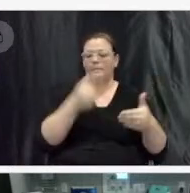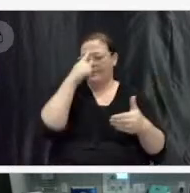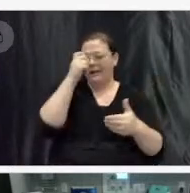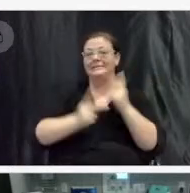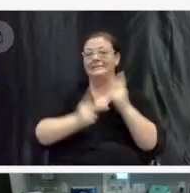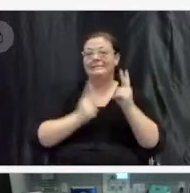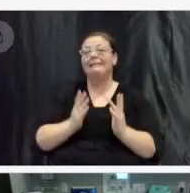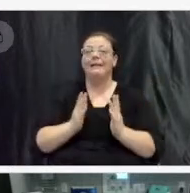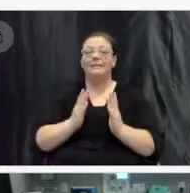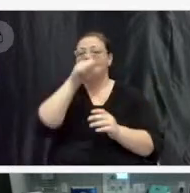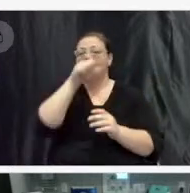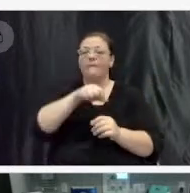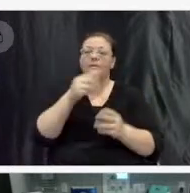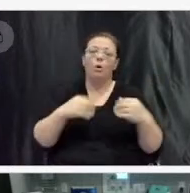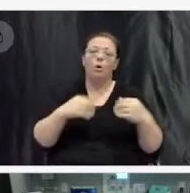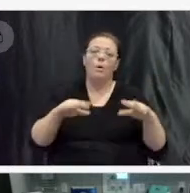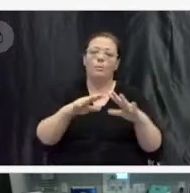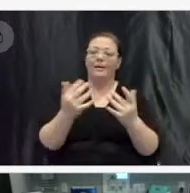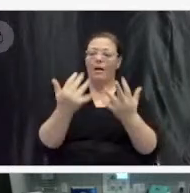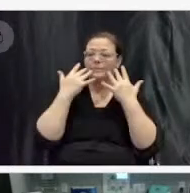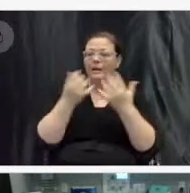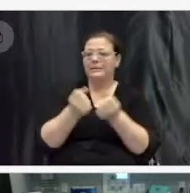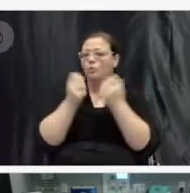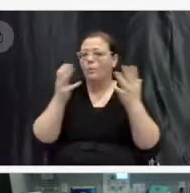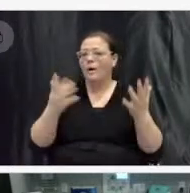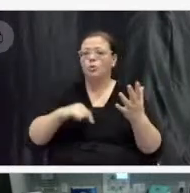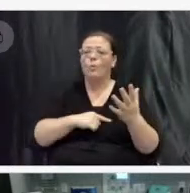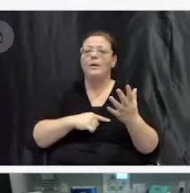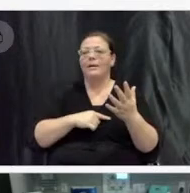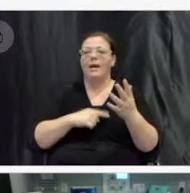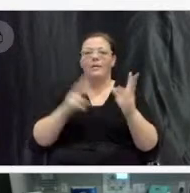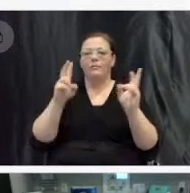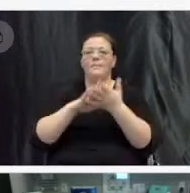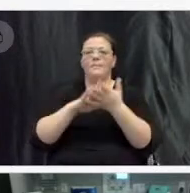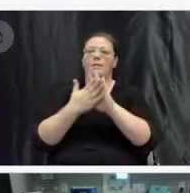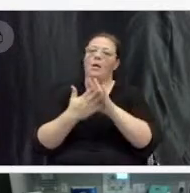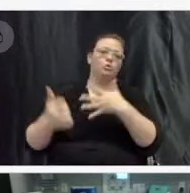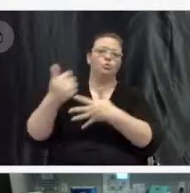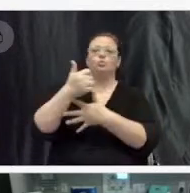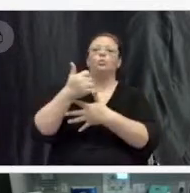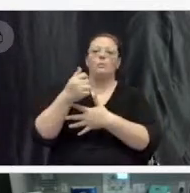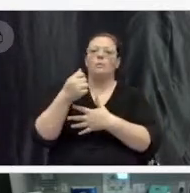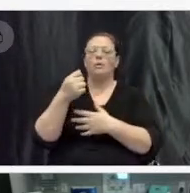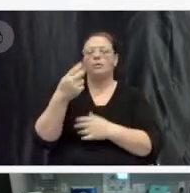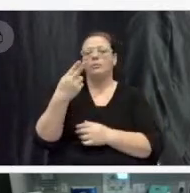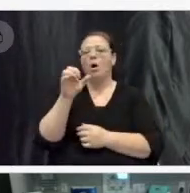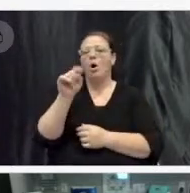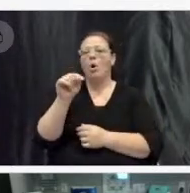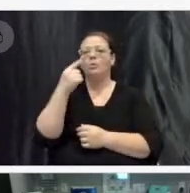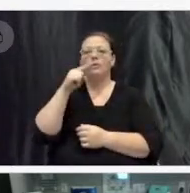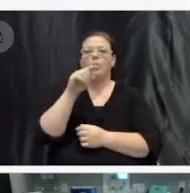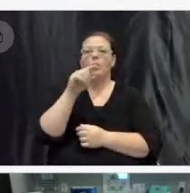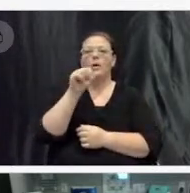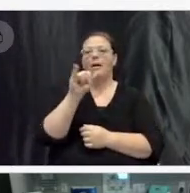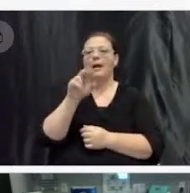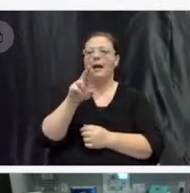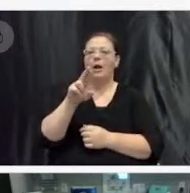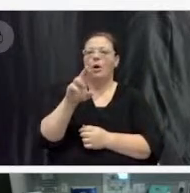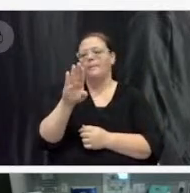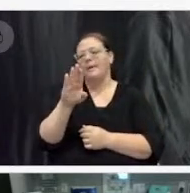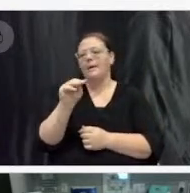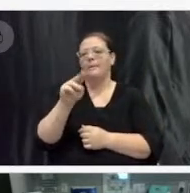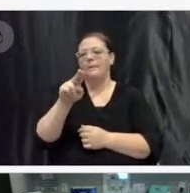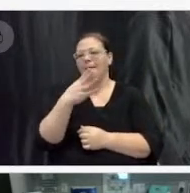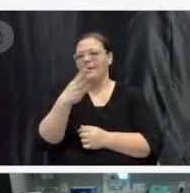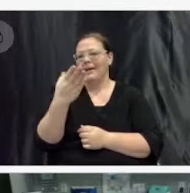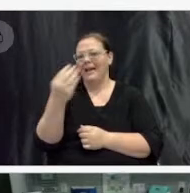property and our hospitality so much, we have achieved Superhost status on Airbnb and Premier Host status on VRBO. This property is